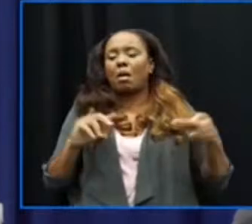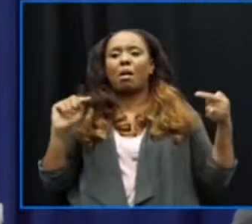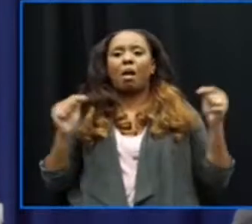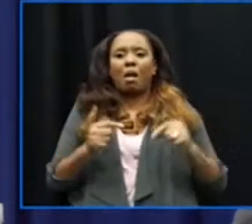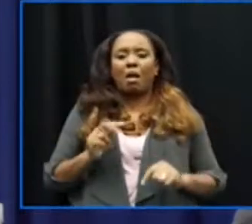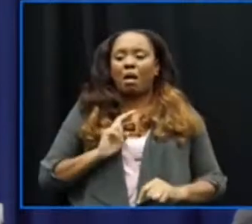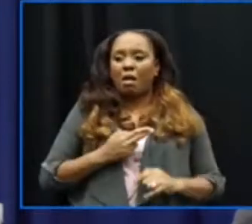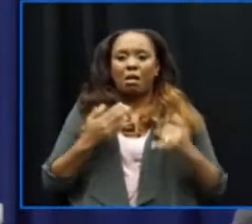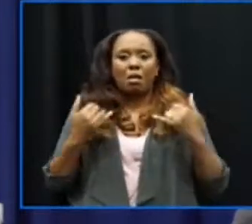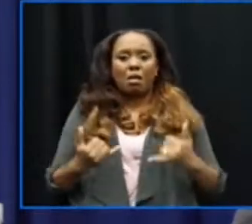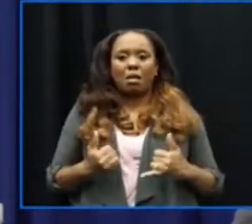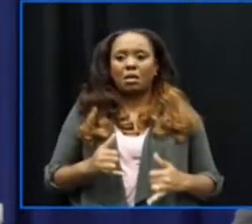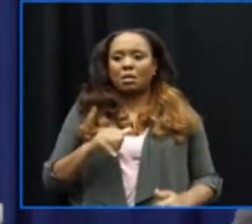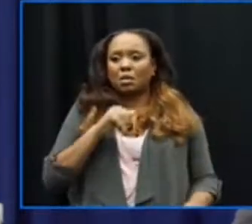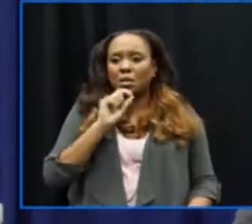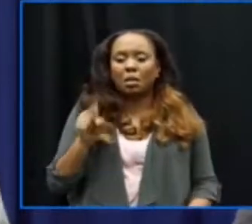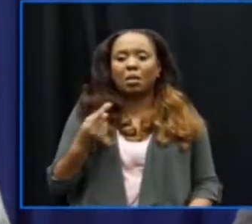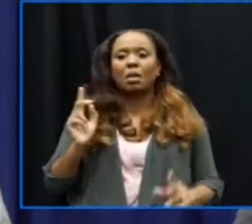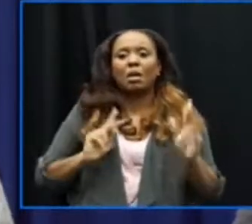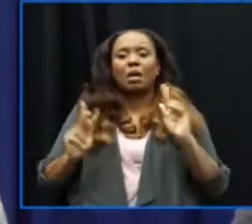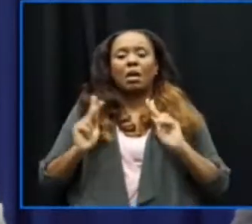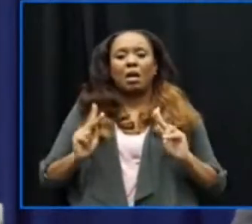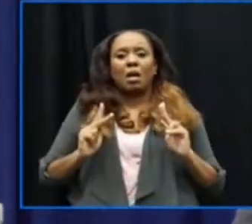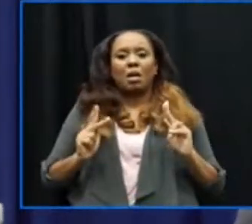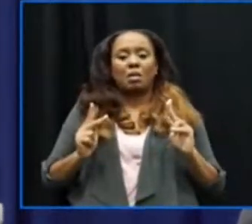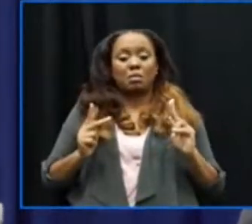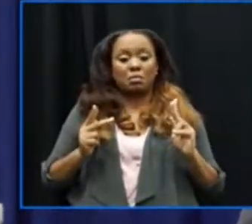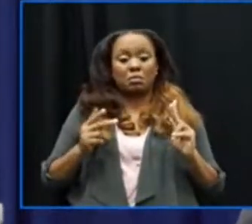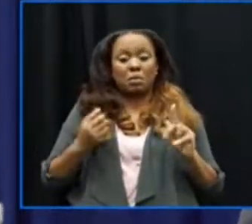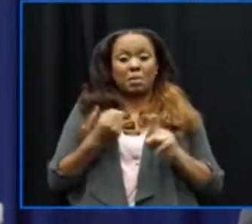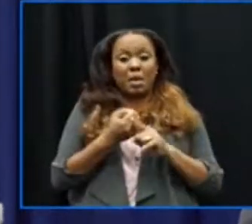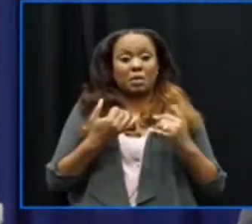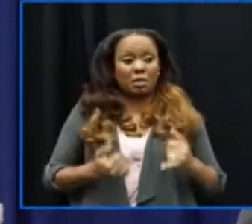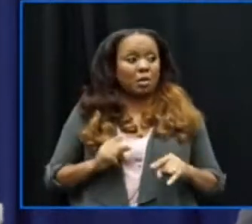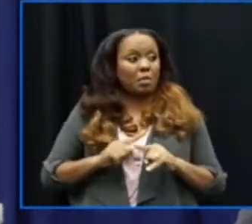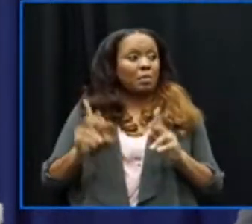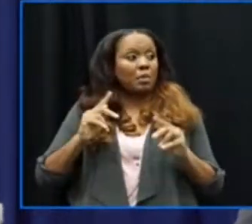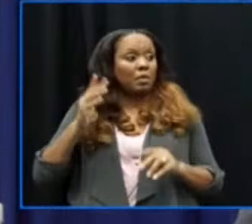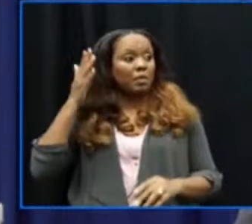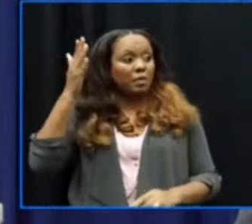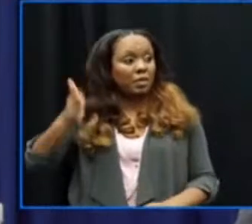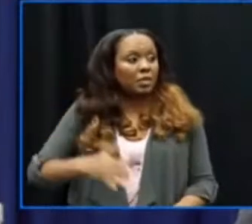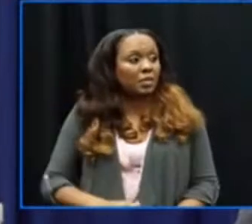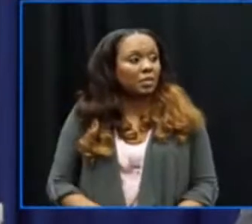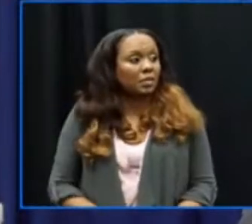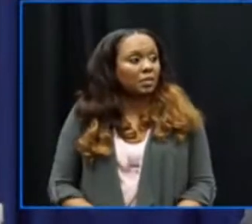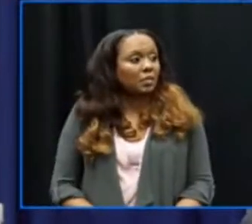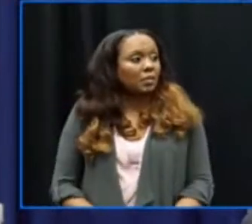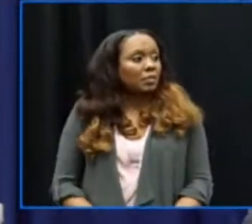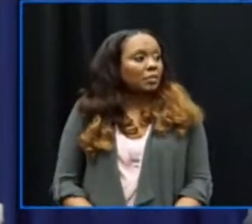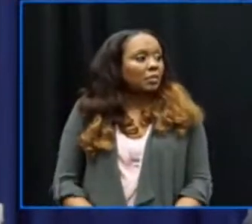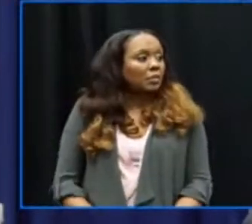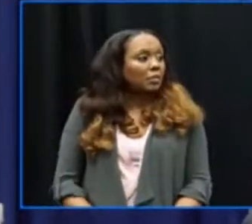people coming in and not adjustments to existing population. I want to ask Mr. Osborne